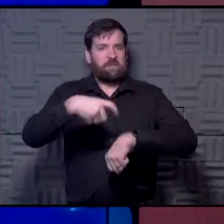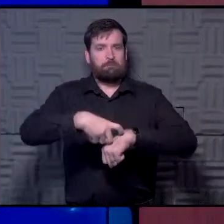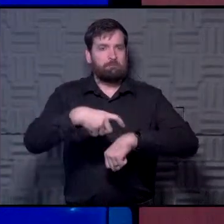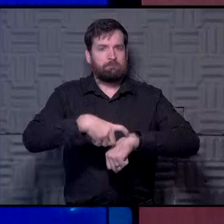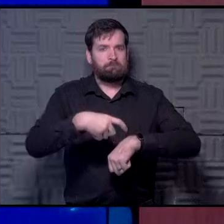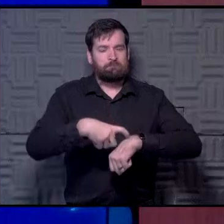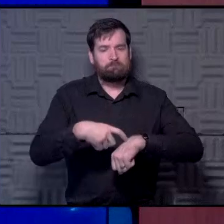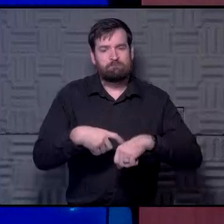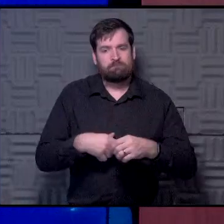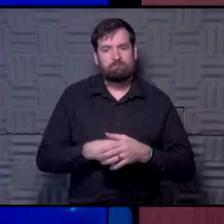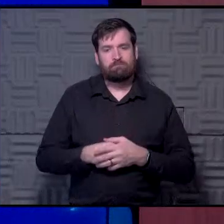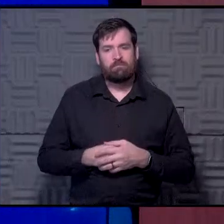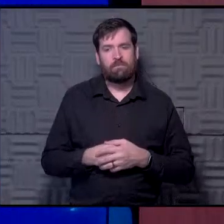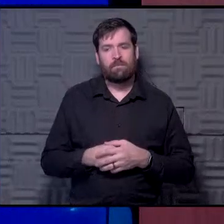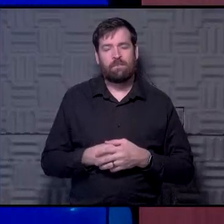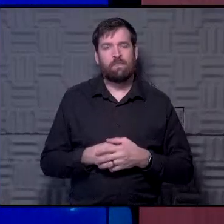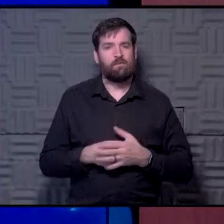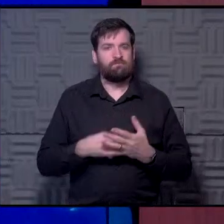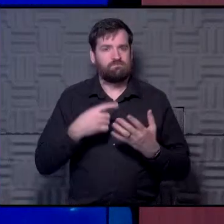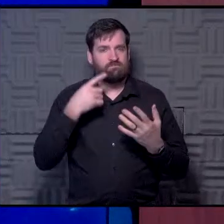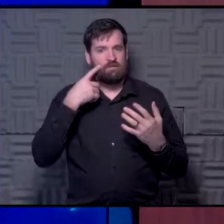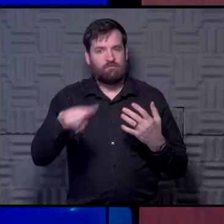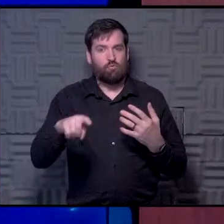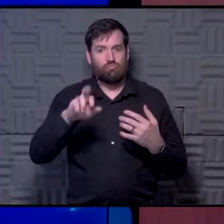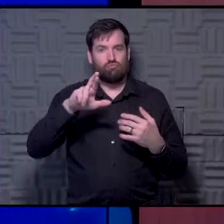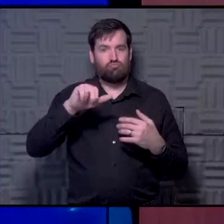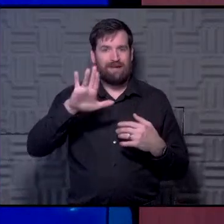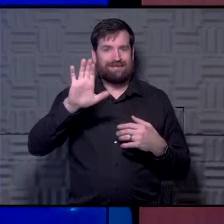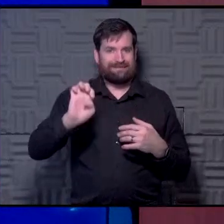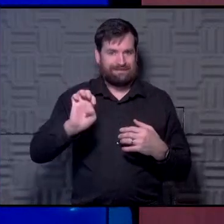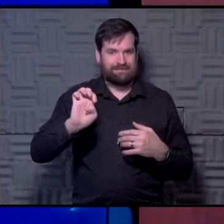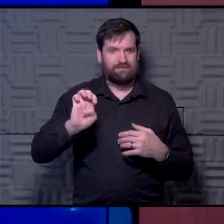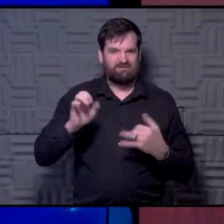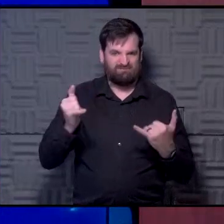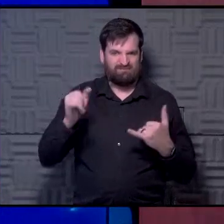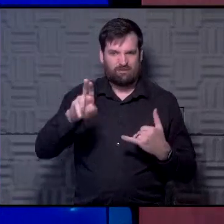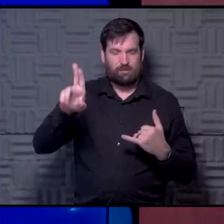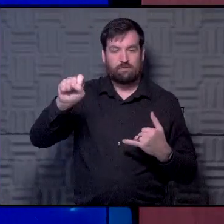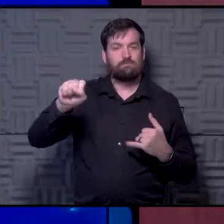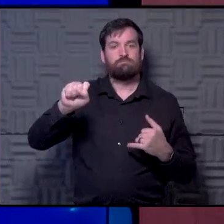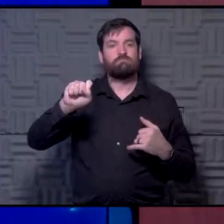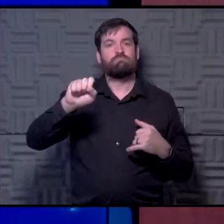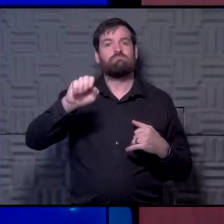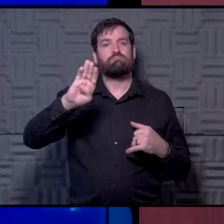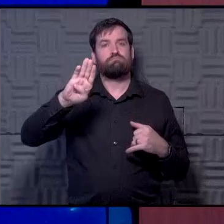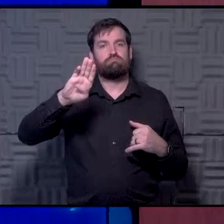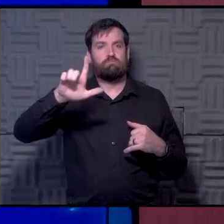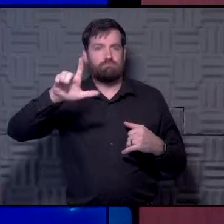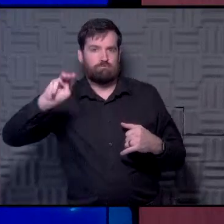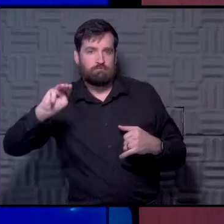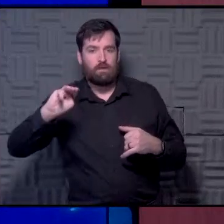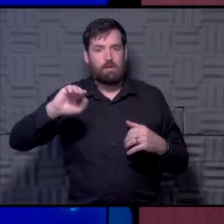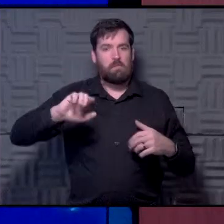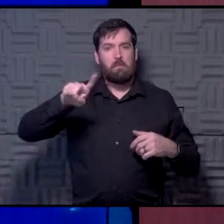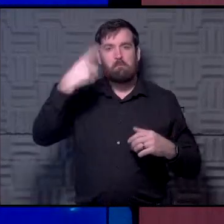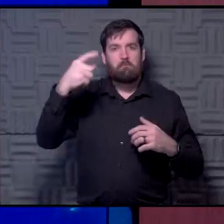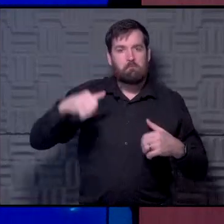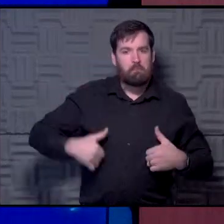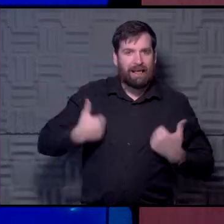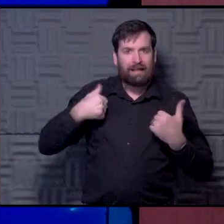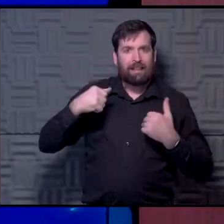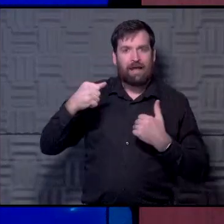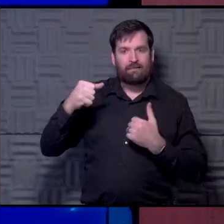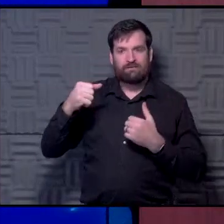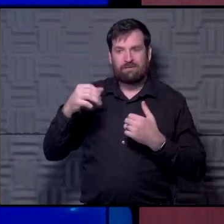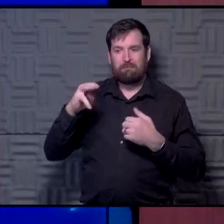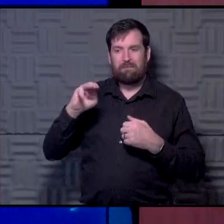for for race in the United States. Yeah. First of all, Black Lives Matter. I've said it before. In my home, Black Lives Matter. My wife's African